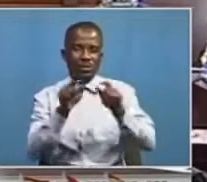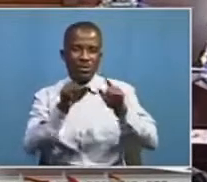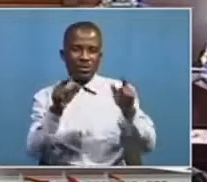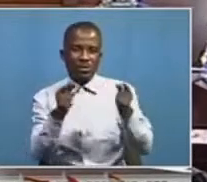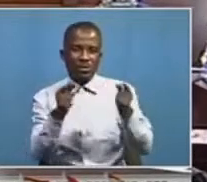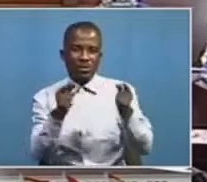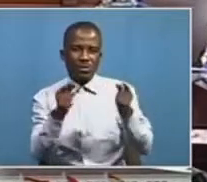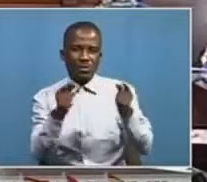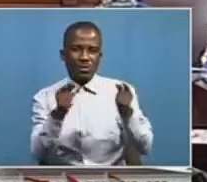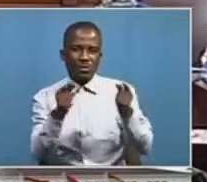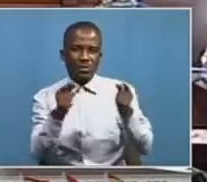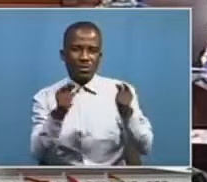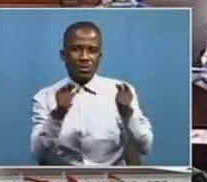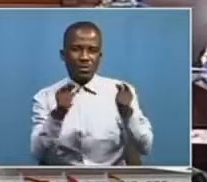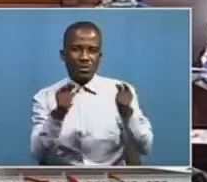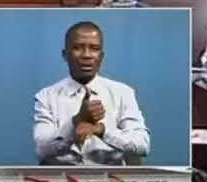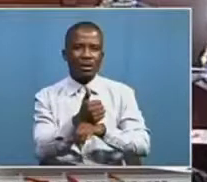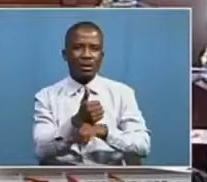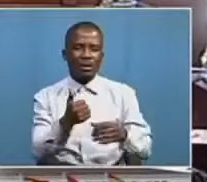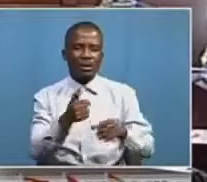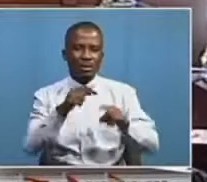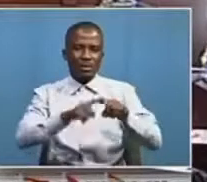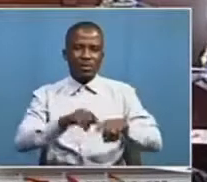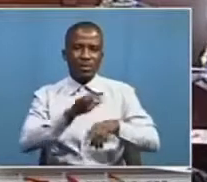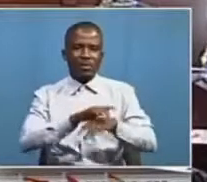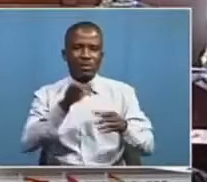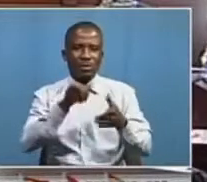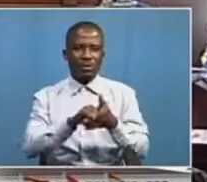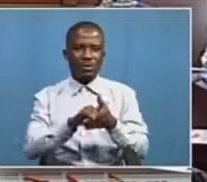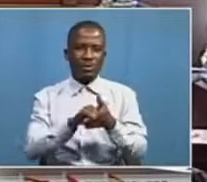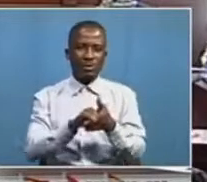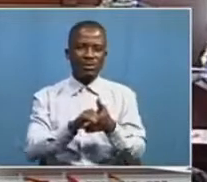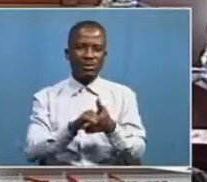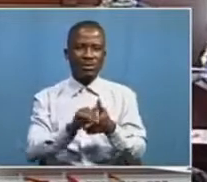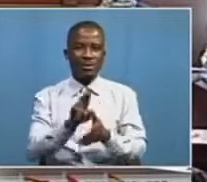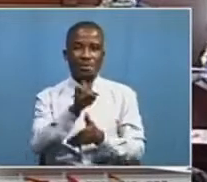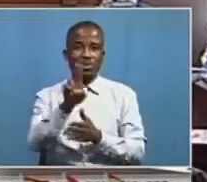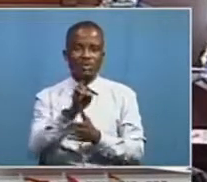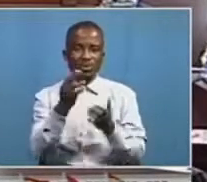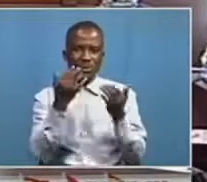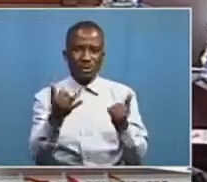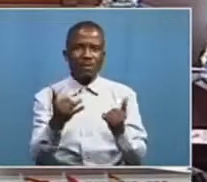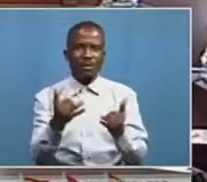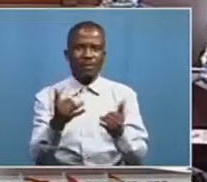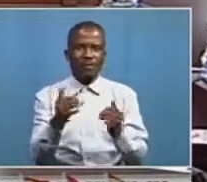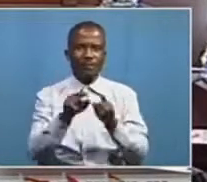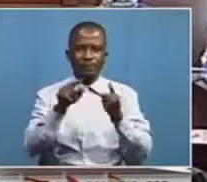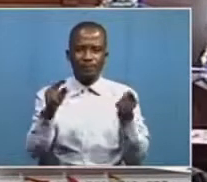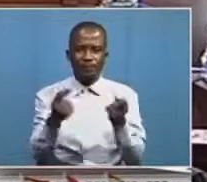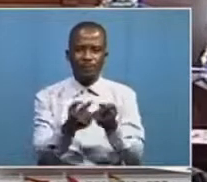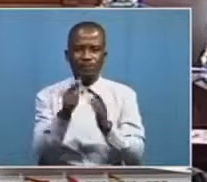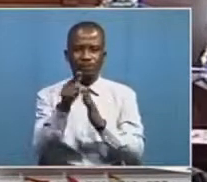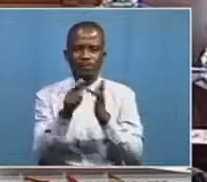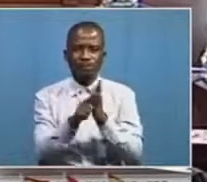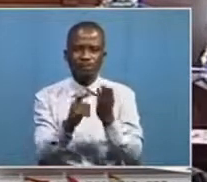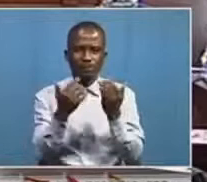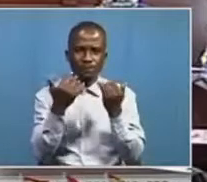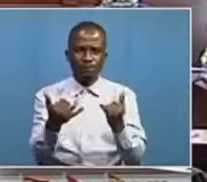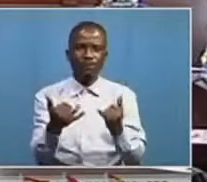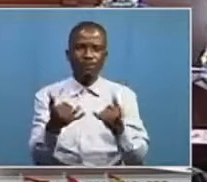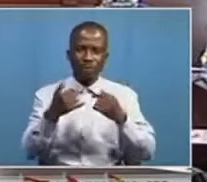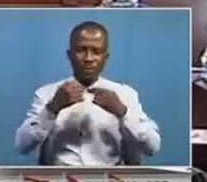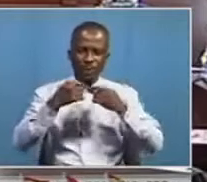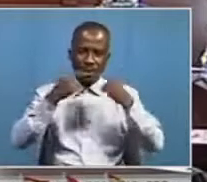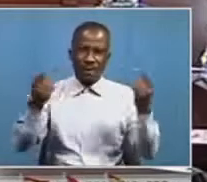who establishes it or relies upon it unless it is rebutted. Rebuttable presumptions of law may be created